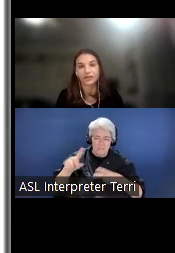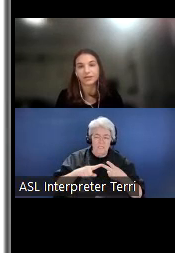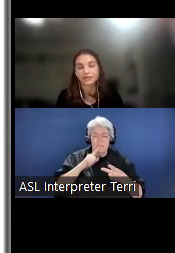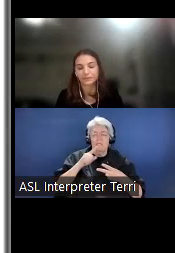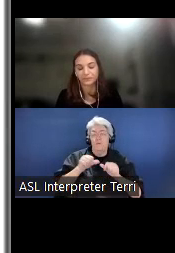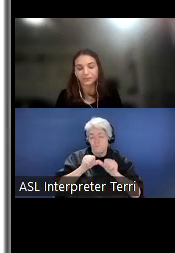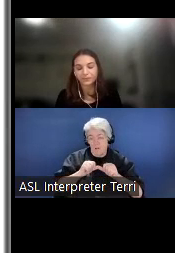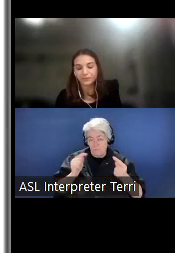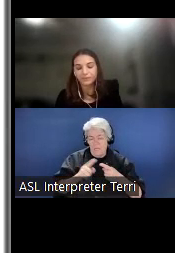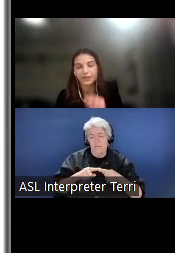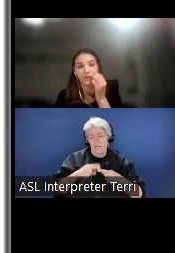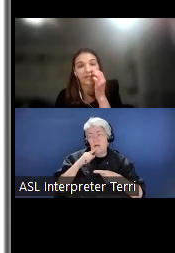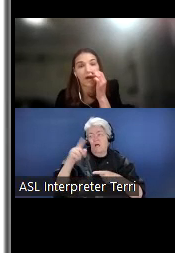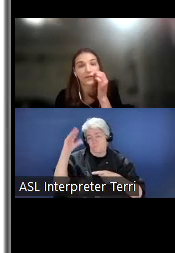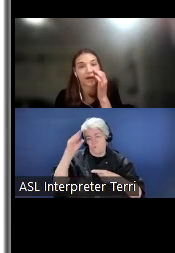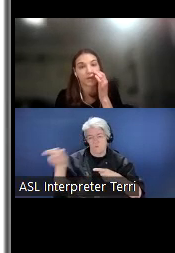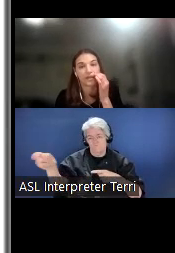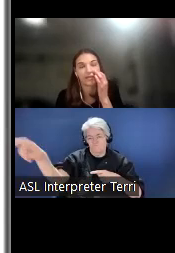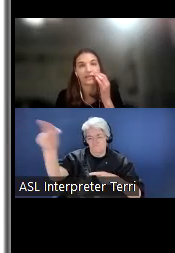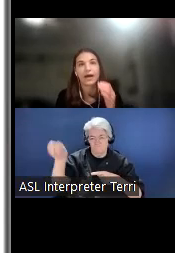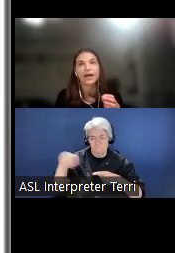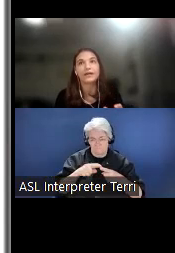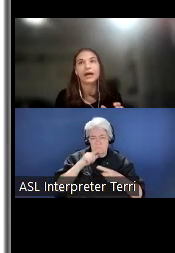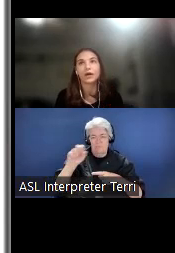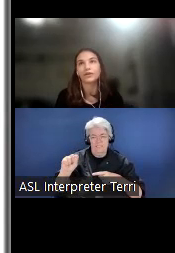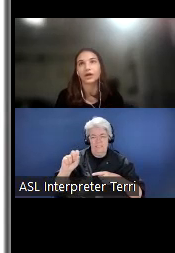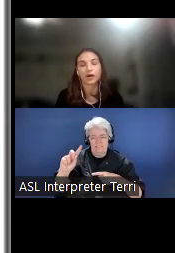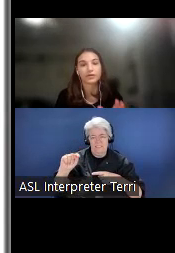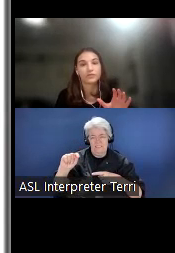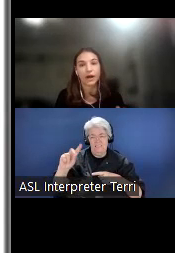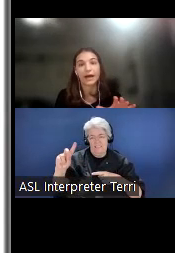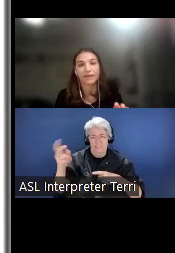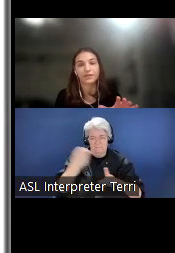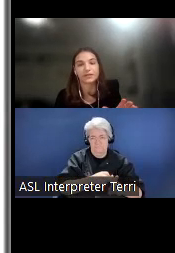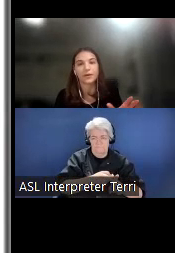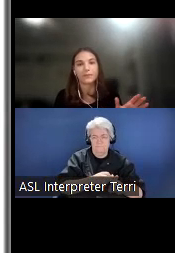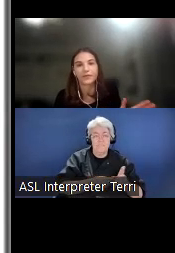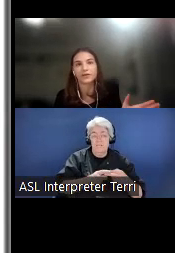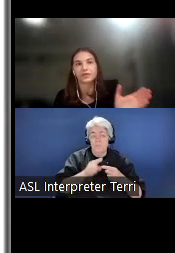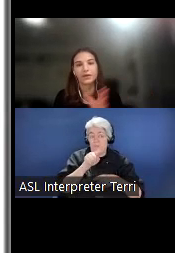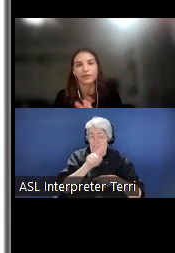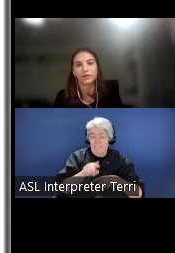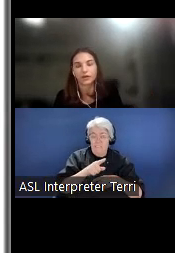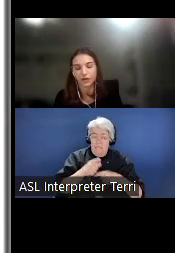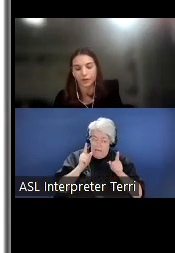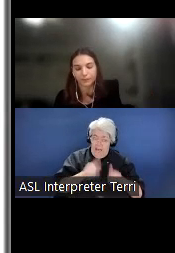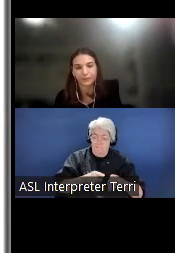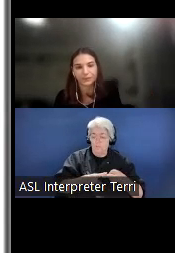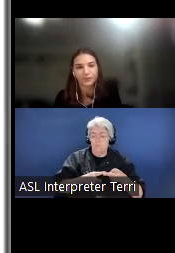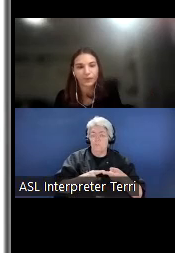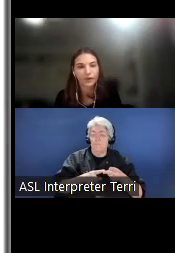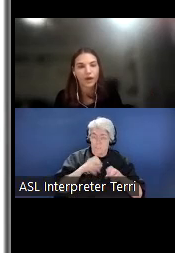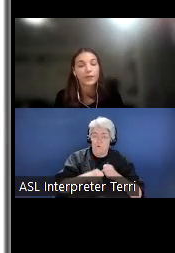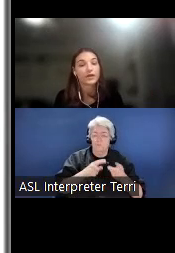transmitted infections. So these health consequences, they not only occur right after the assault, but also in the long